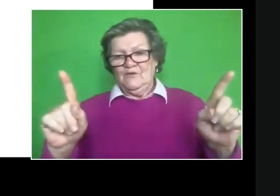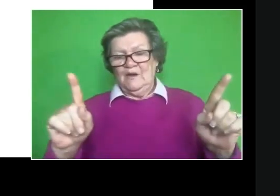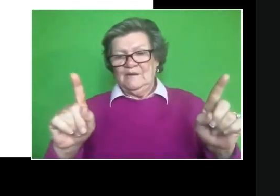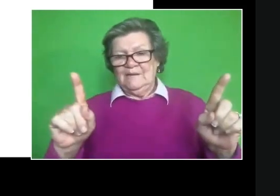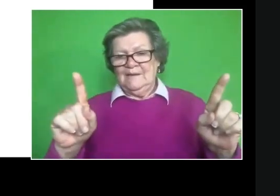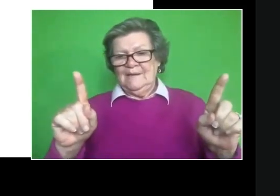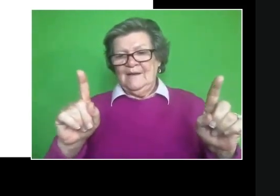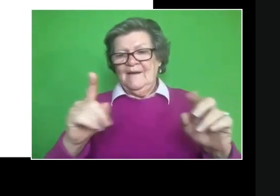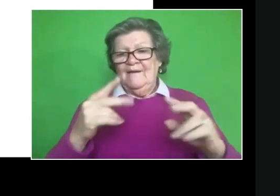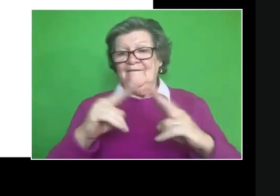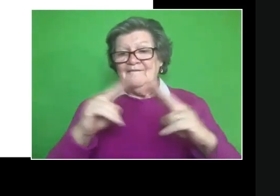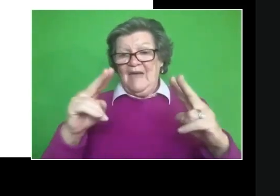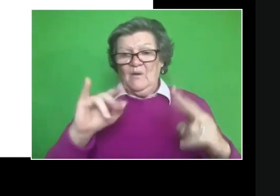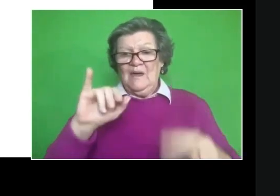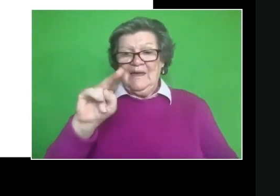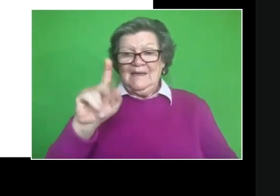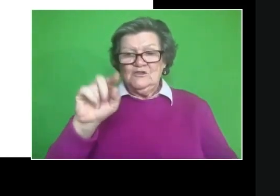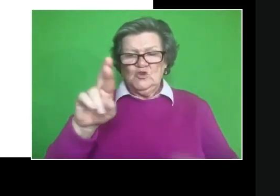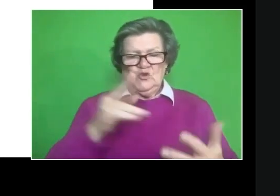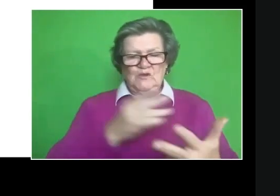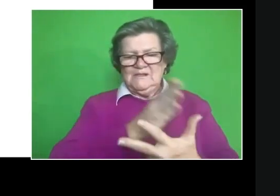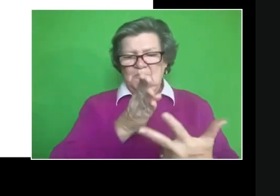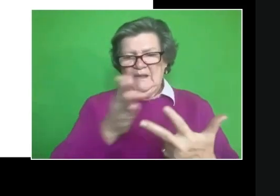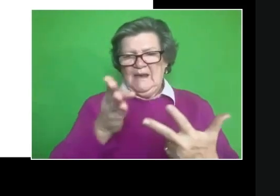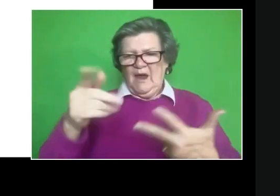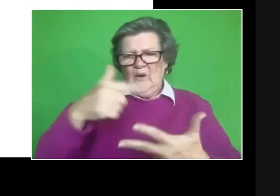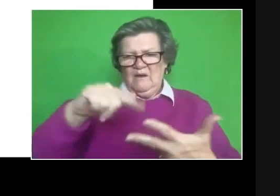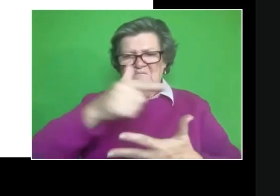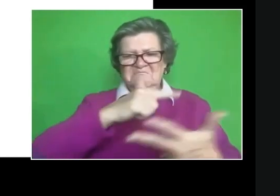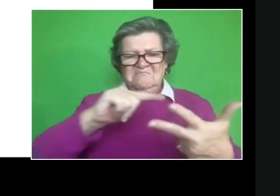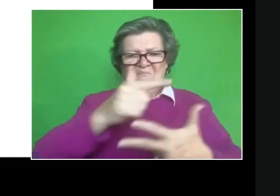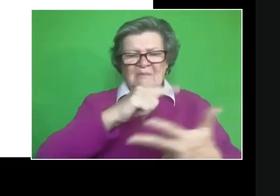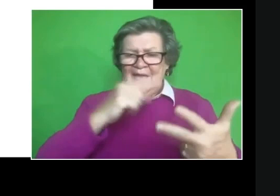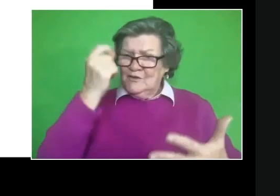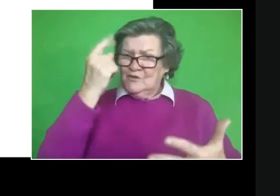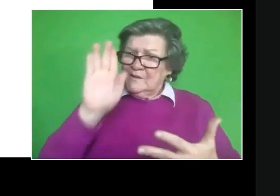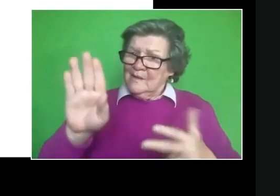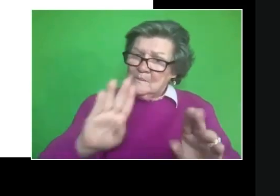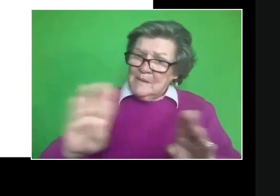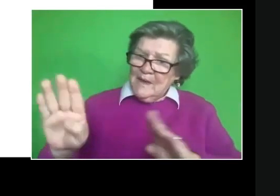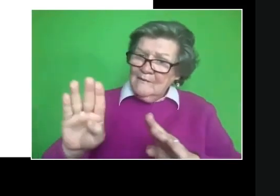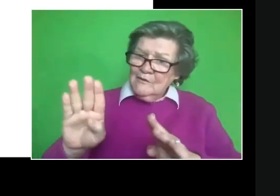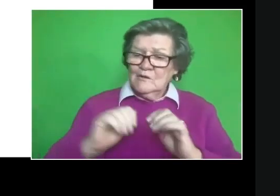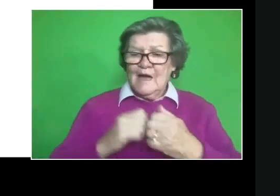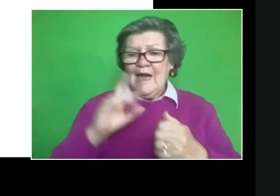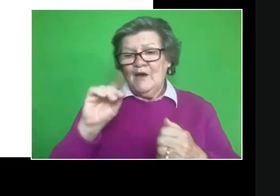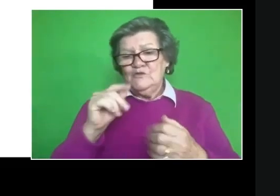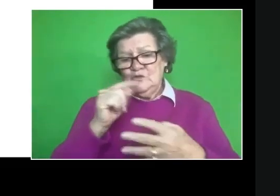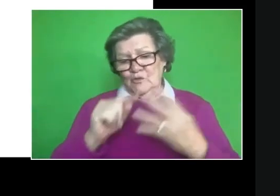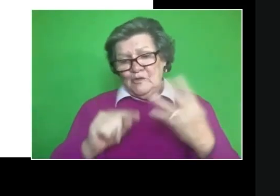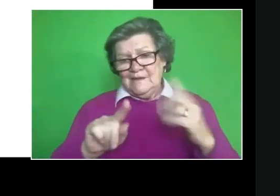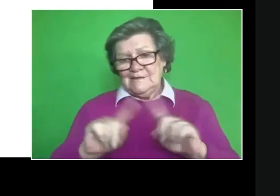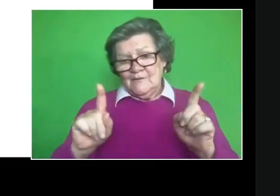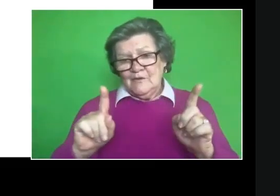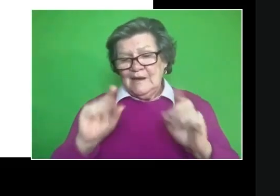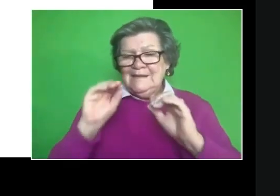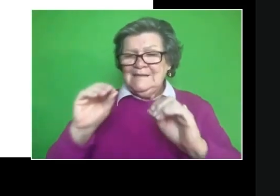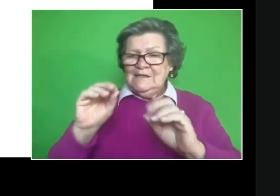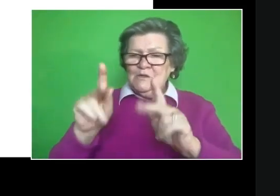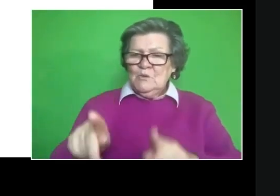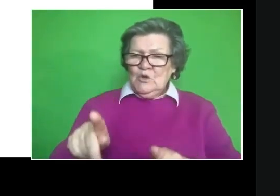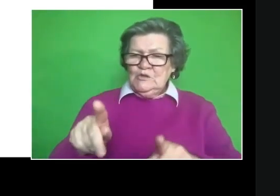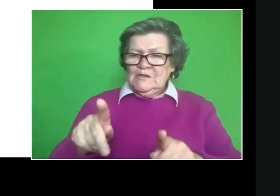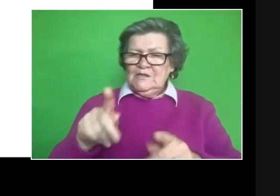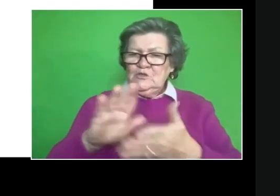functional analysis of understanding the behavior and how we can do things differently and teach them to be more skillful, but also really teach us to be